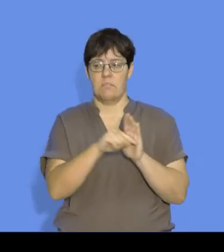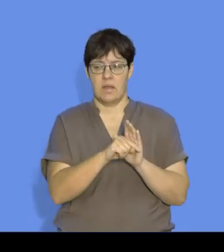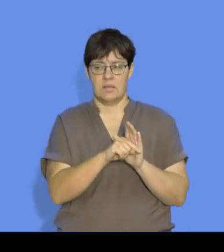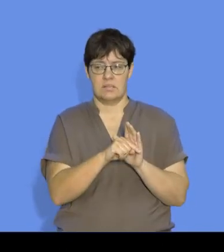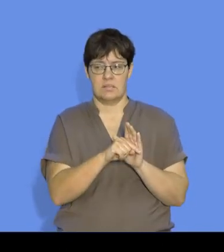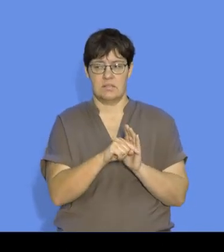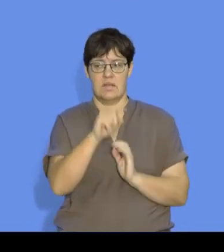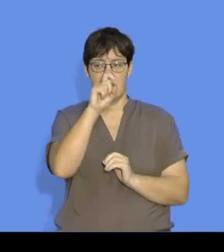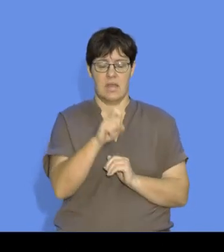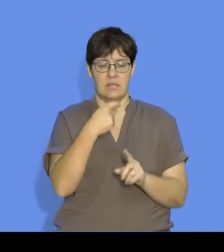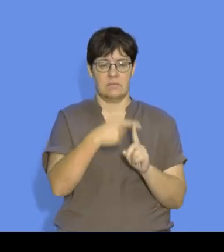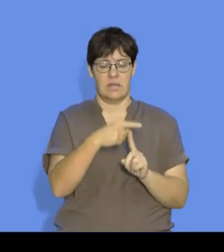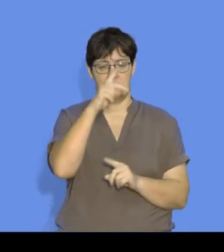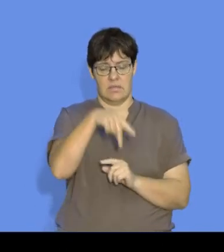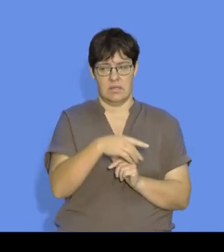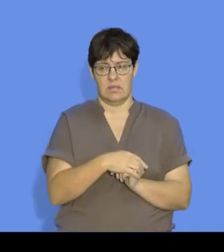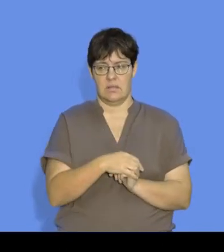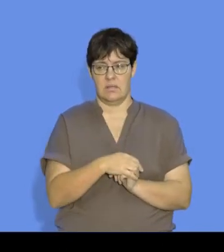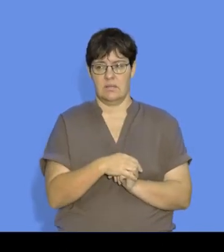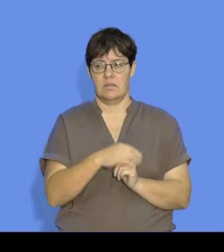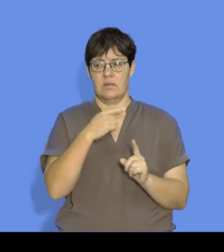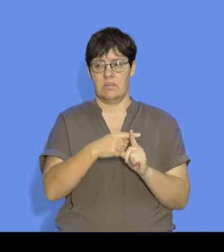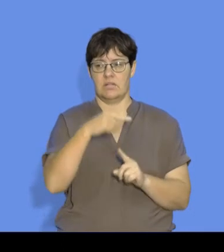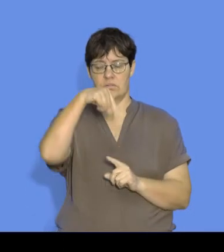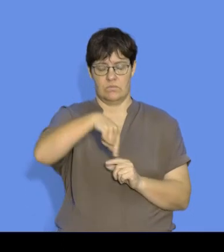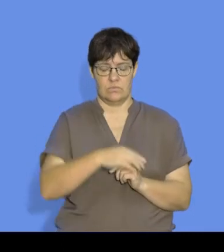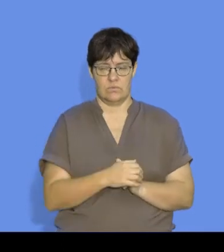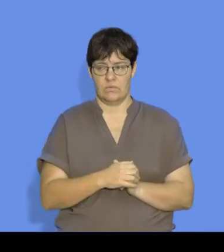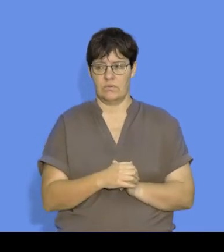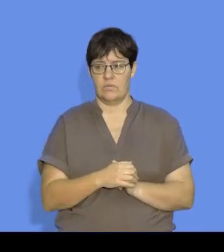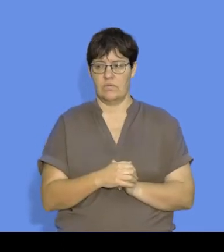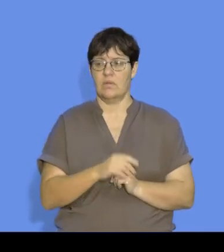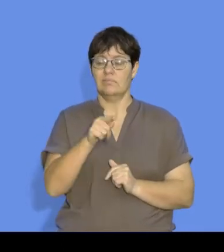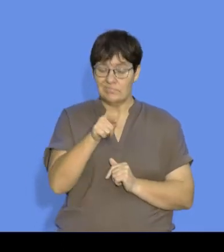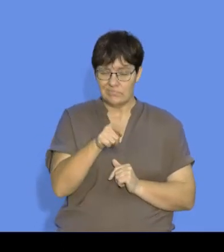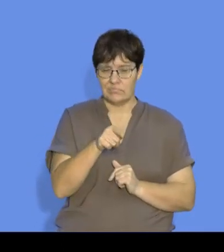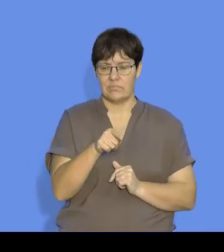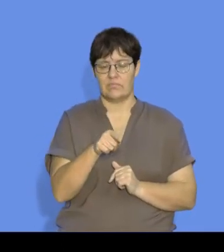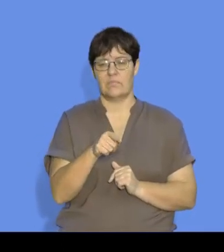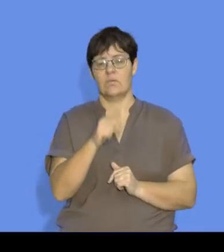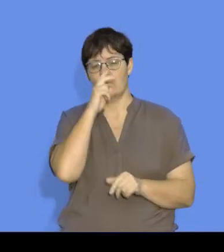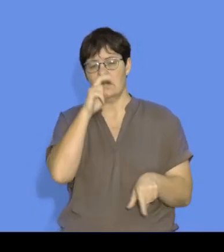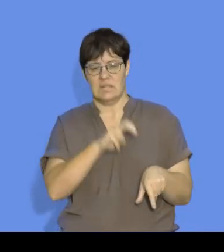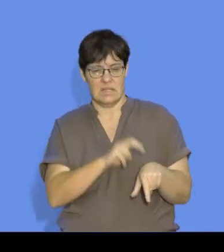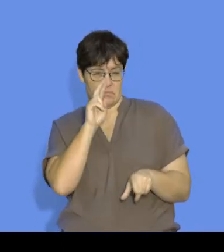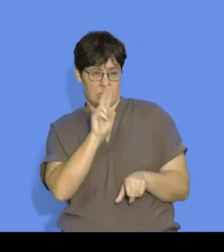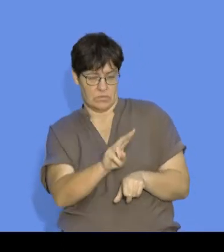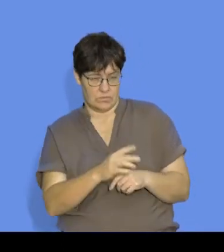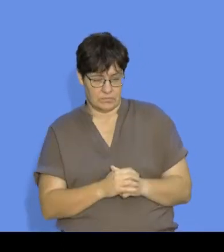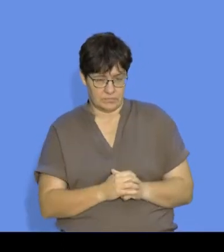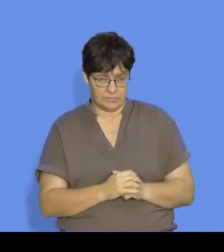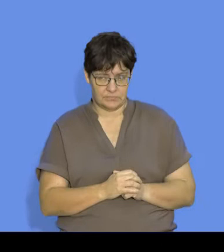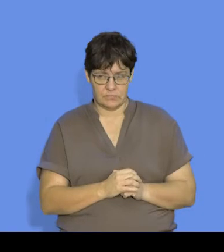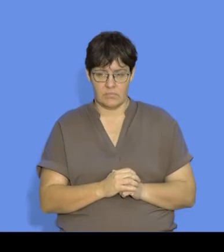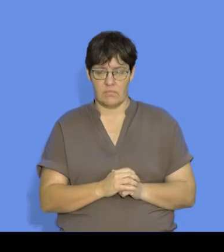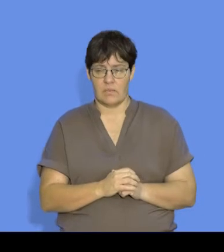minus x plus p plus q, right? So that's what you just need to look at there.